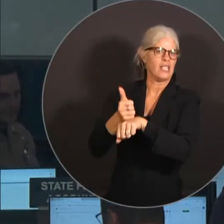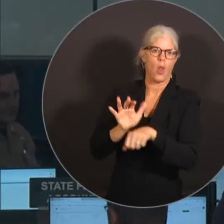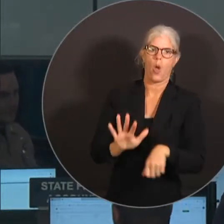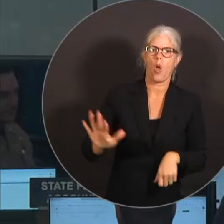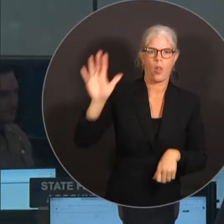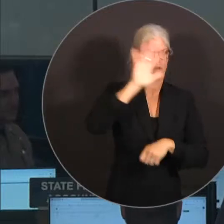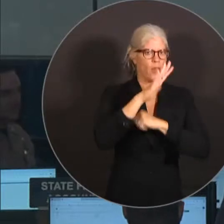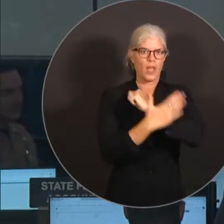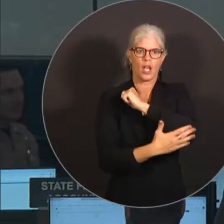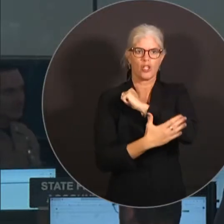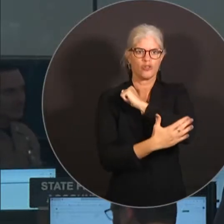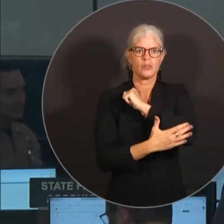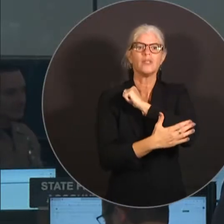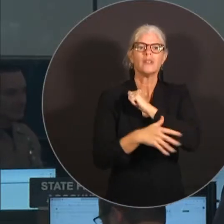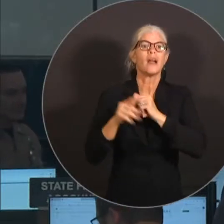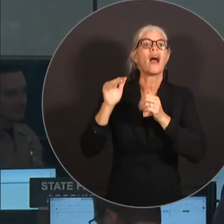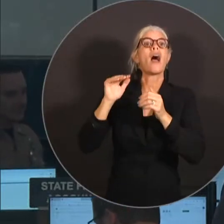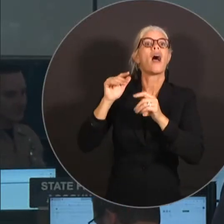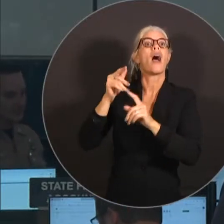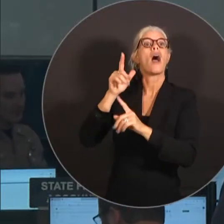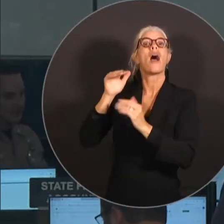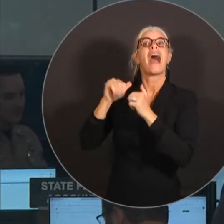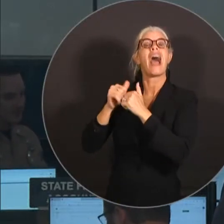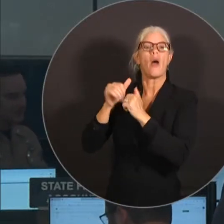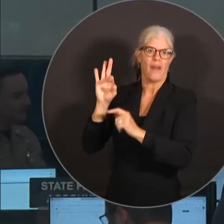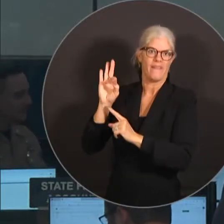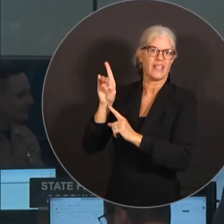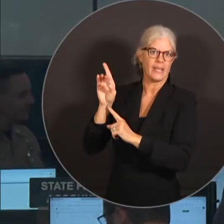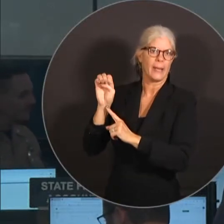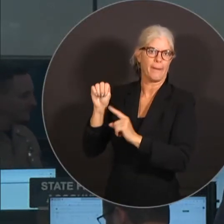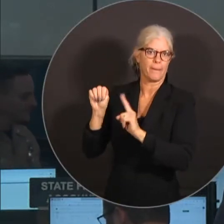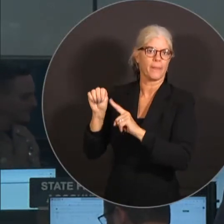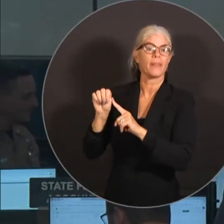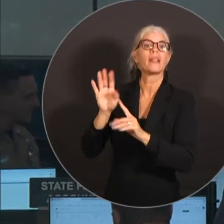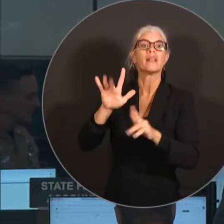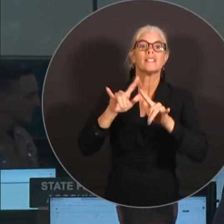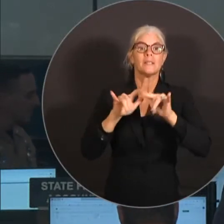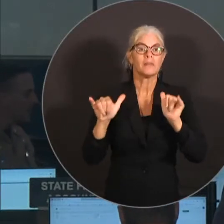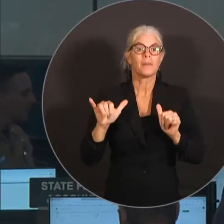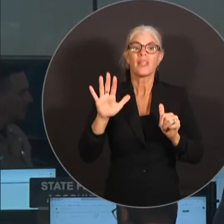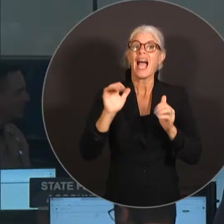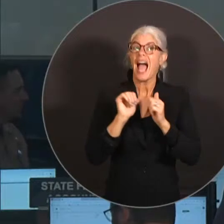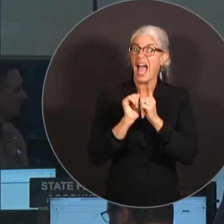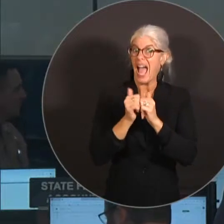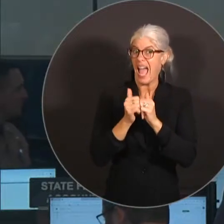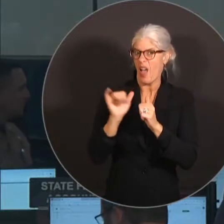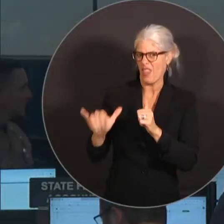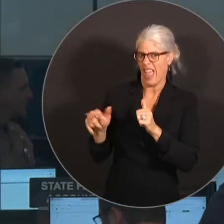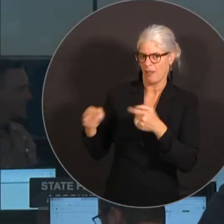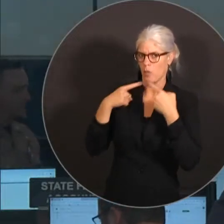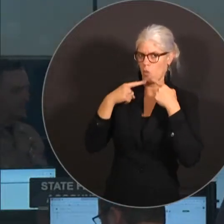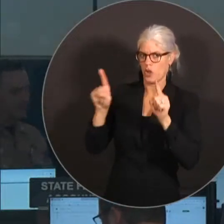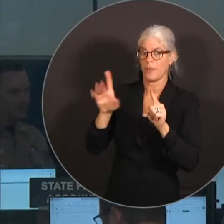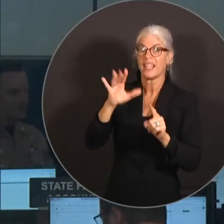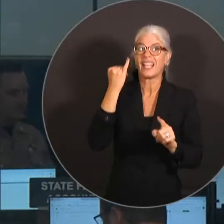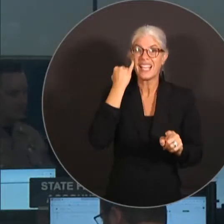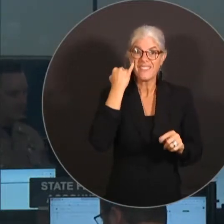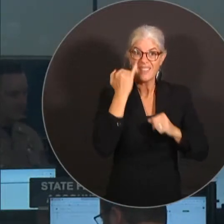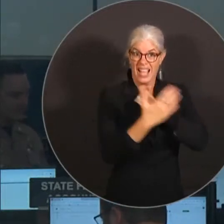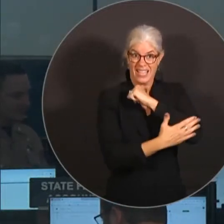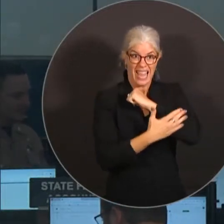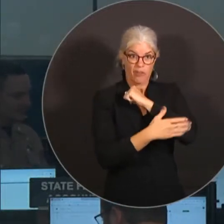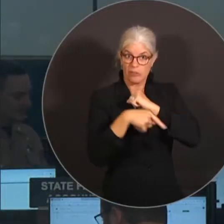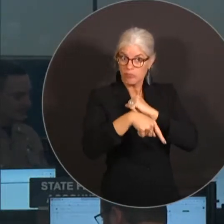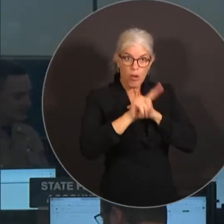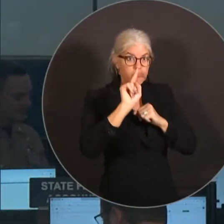Management Services, but at the same time, the mechanics of it is if a county goes down, if a county cannot receive those 911